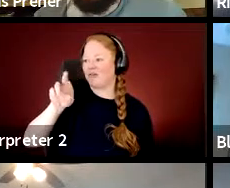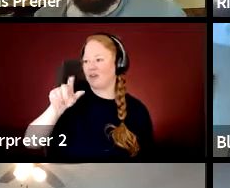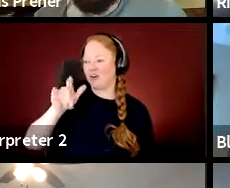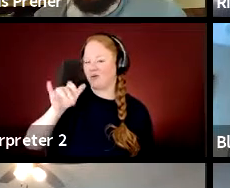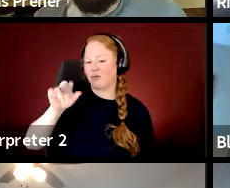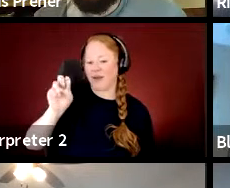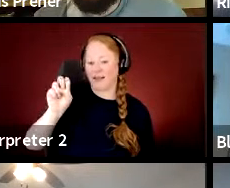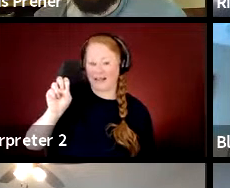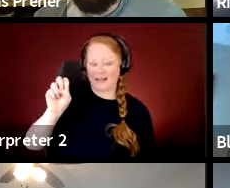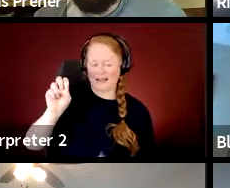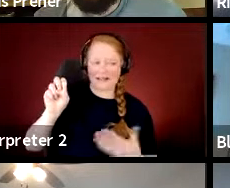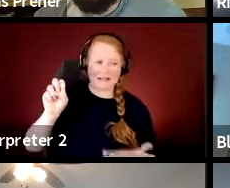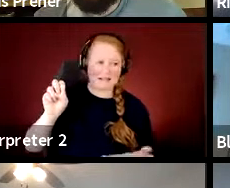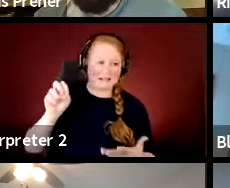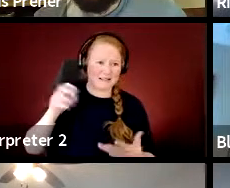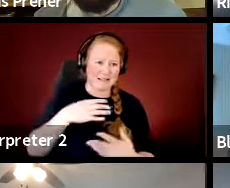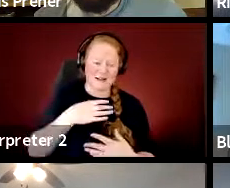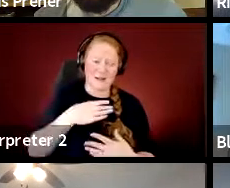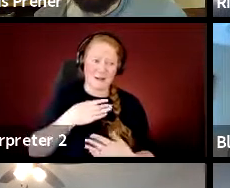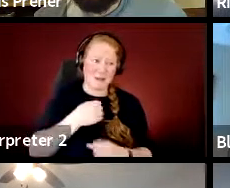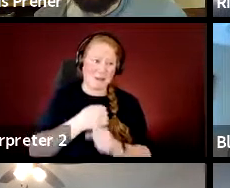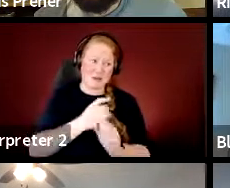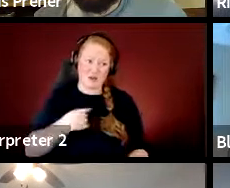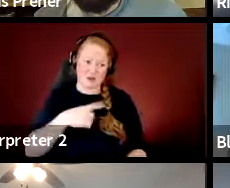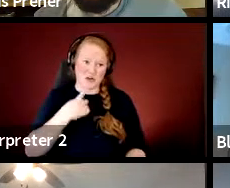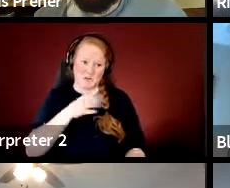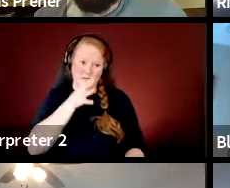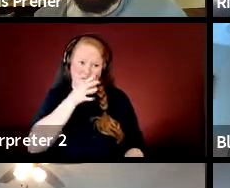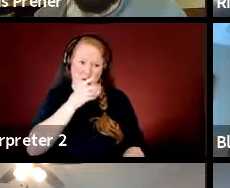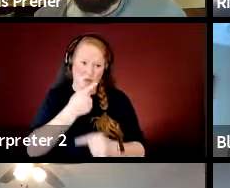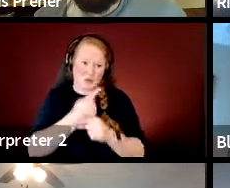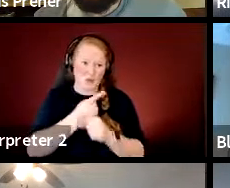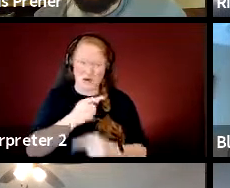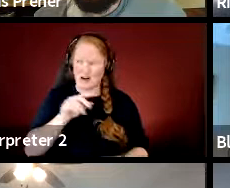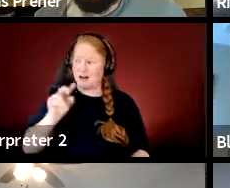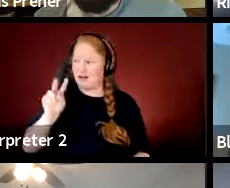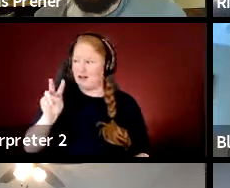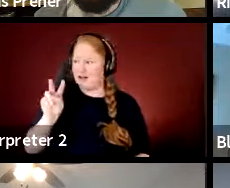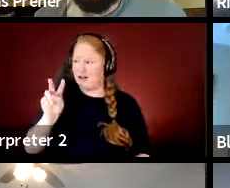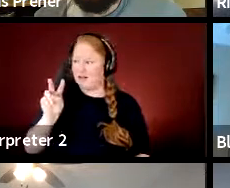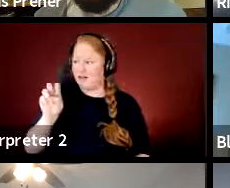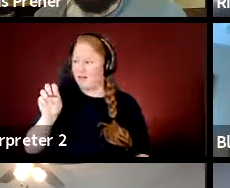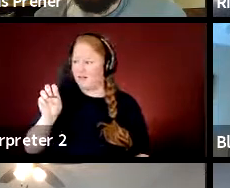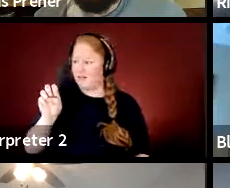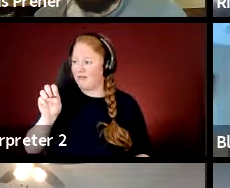Please correct me if I mispronounced. Verilene, are you here?